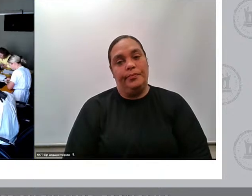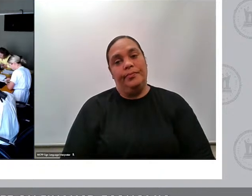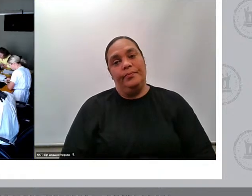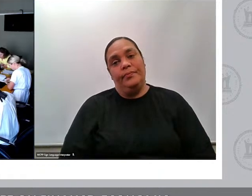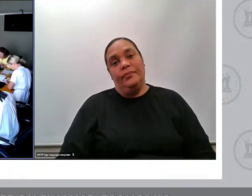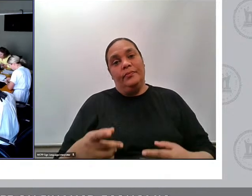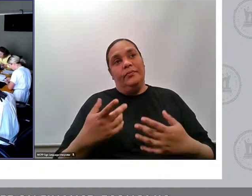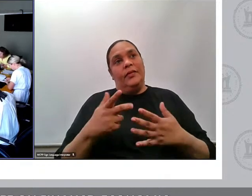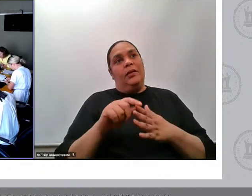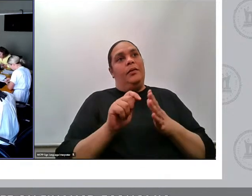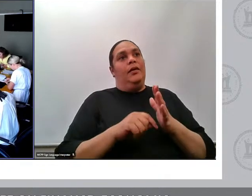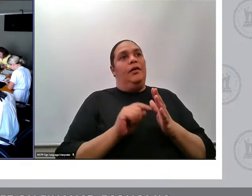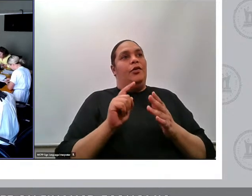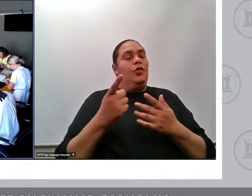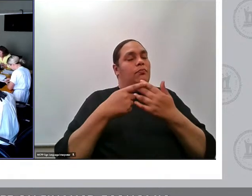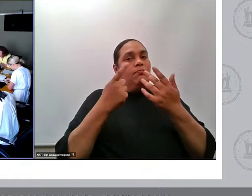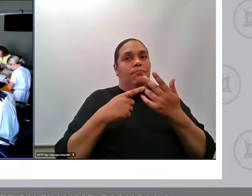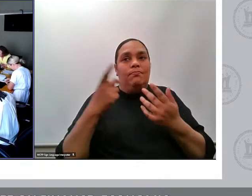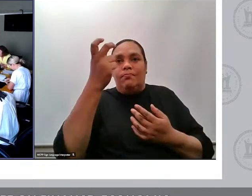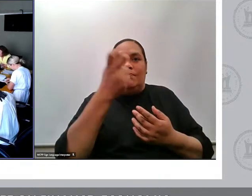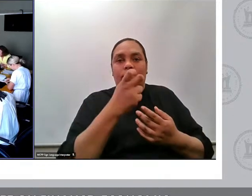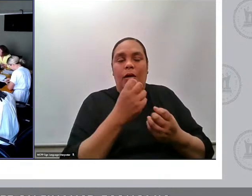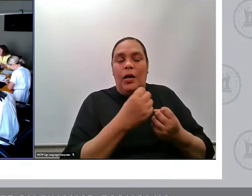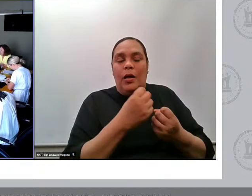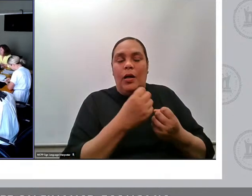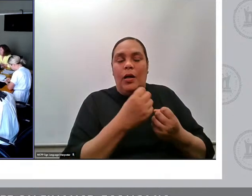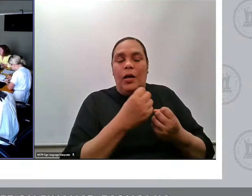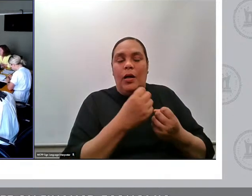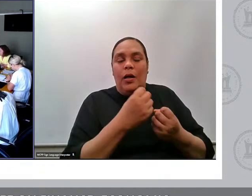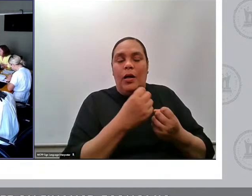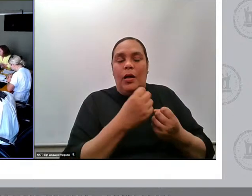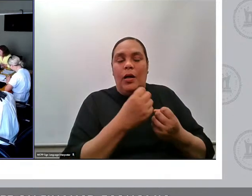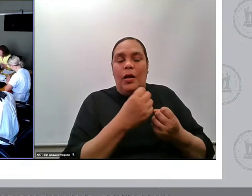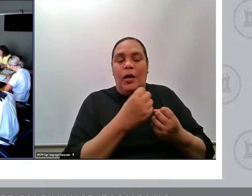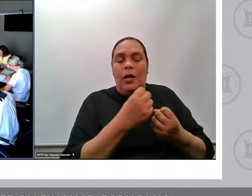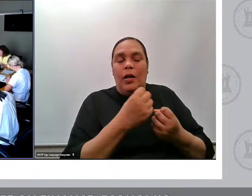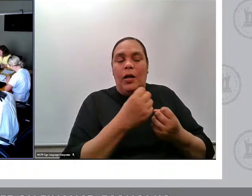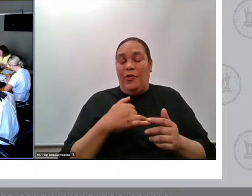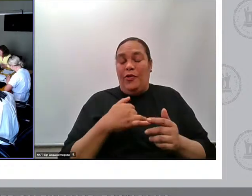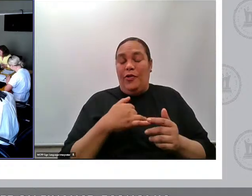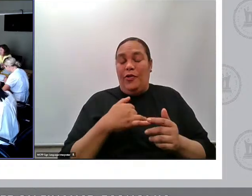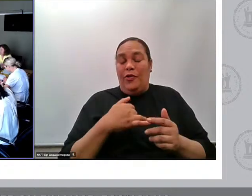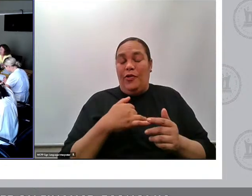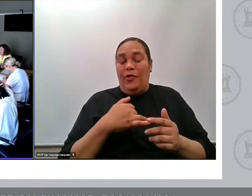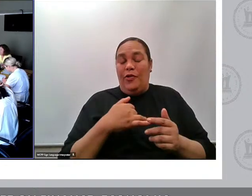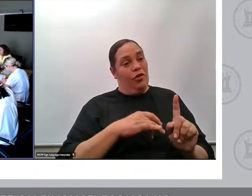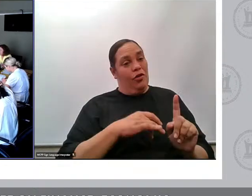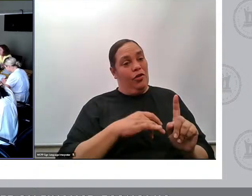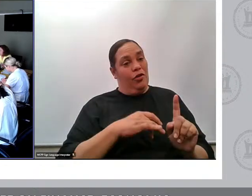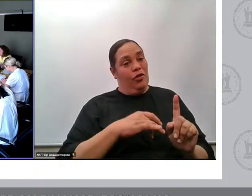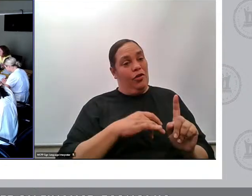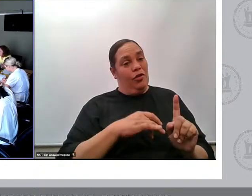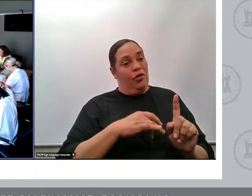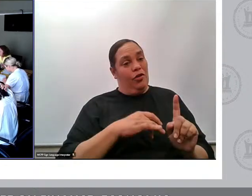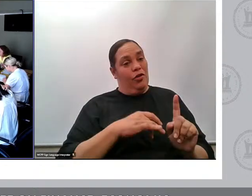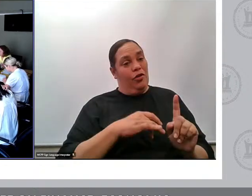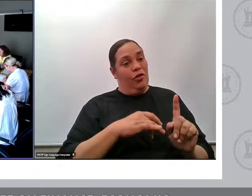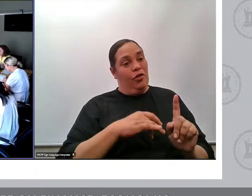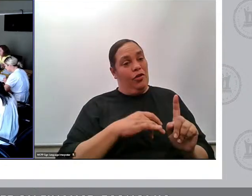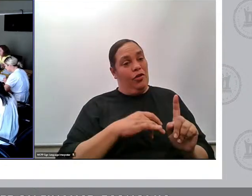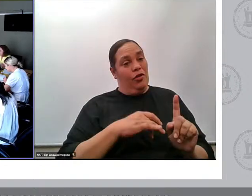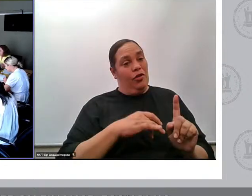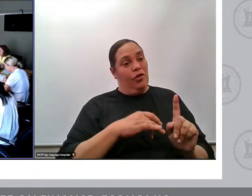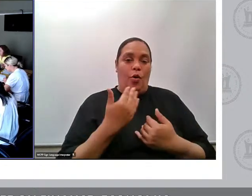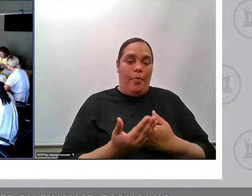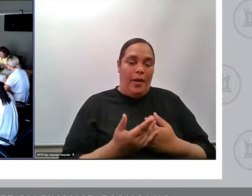headhunting, well, we haven't followed a process other than if there's a suitable candidate that does apply, that we would suggest